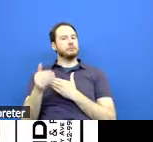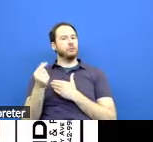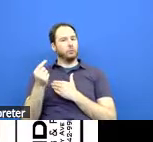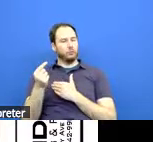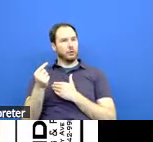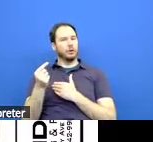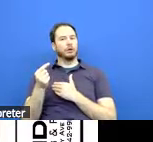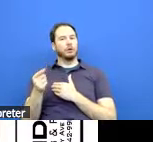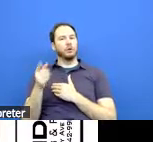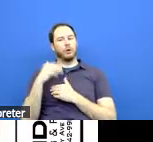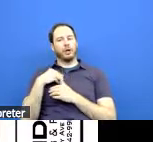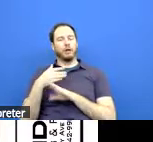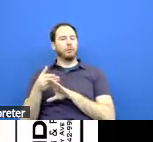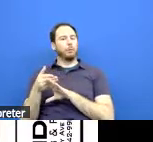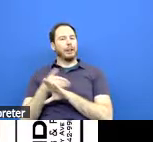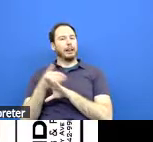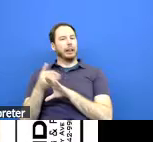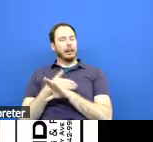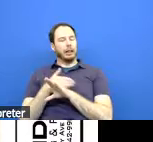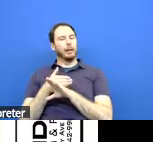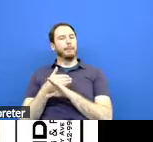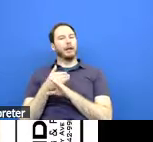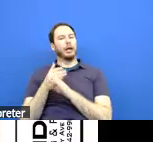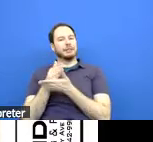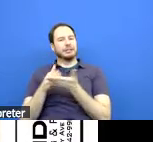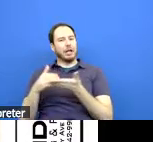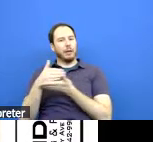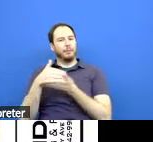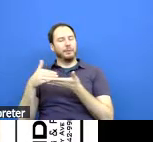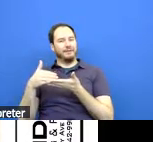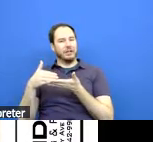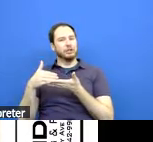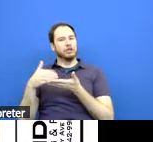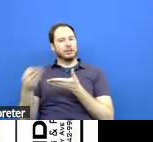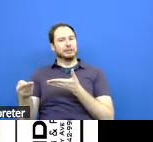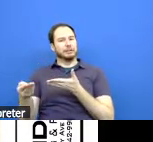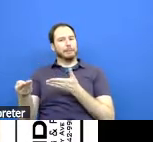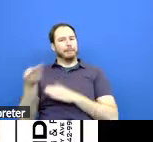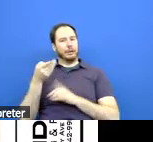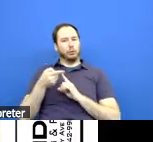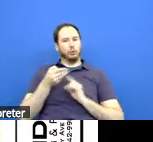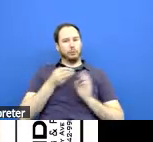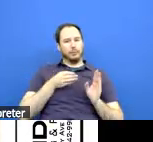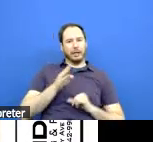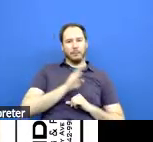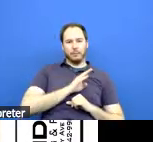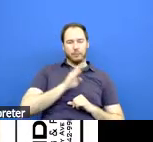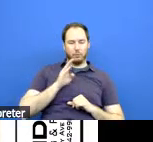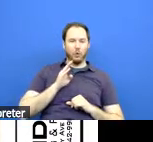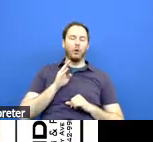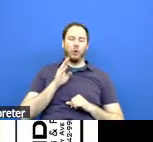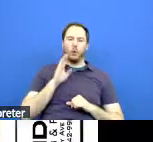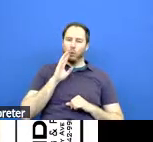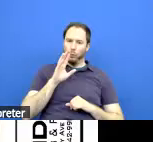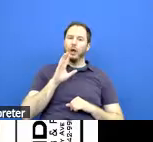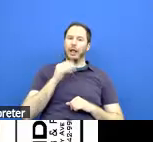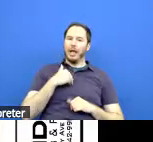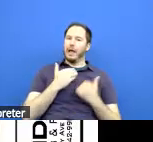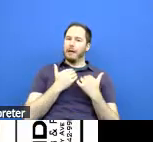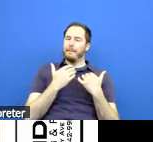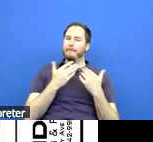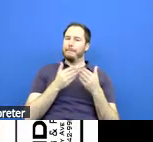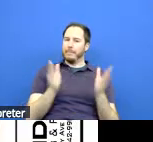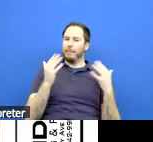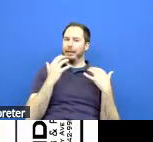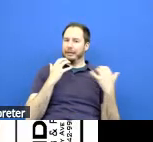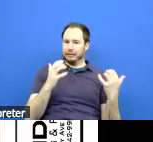be a preliminary subdivision of a submittal to the planning board, which involves a public hearing. So